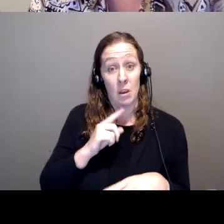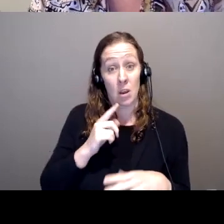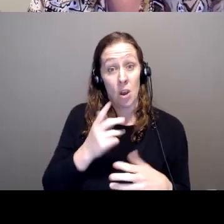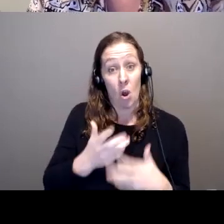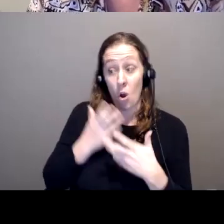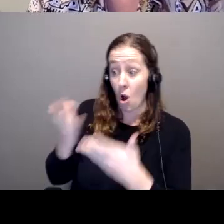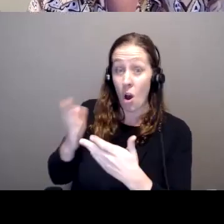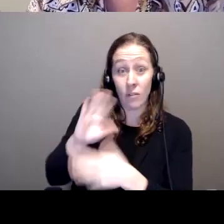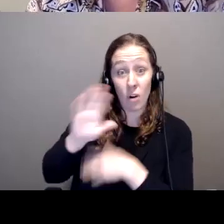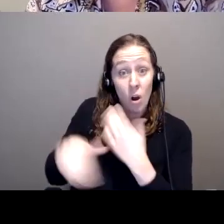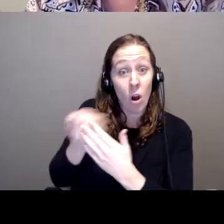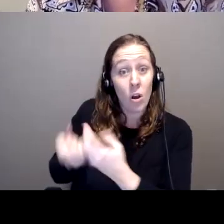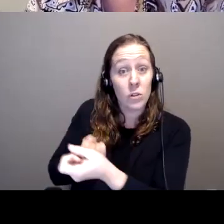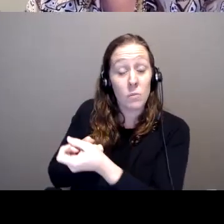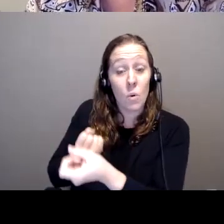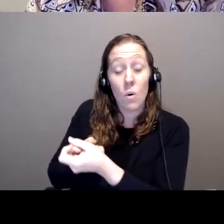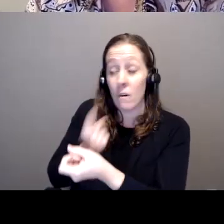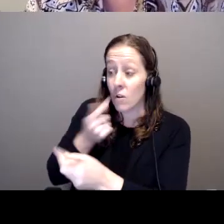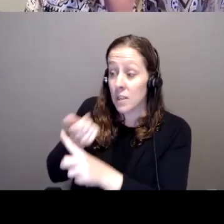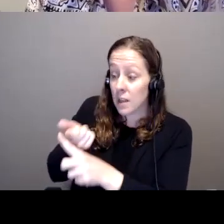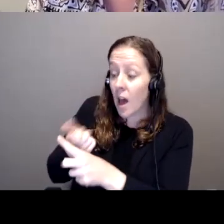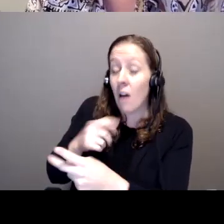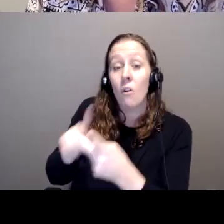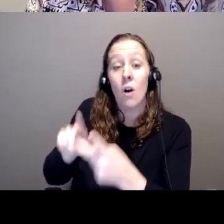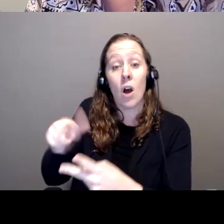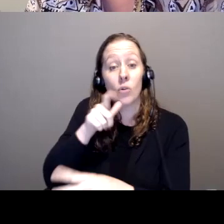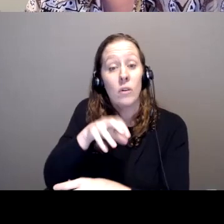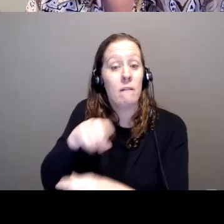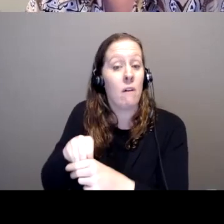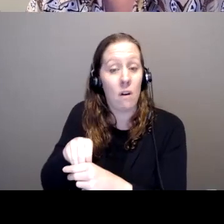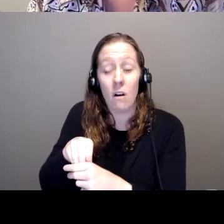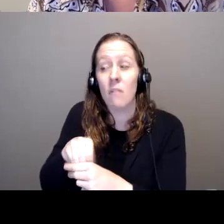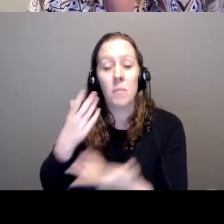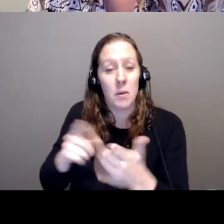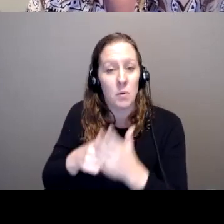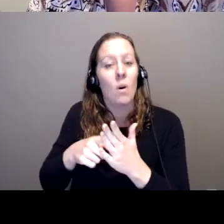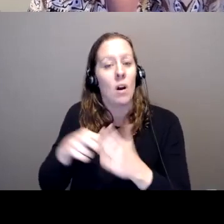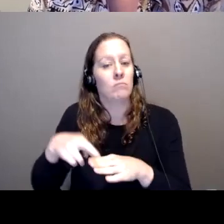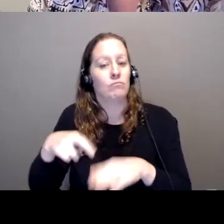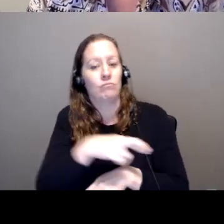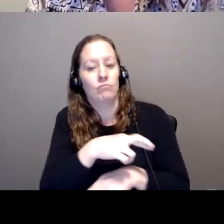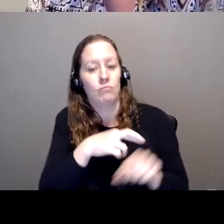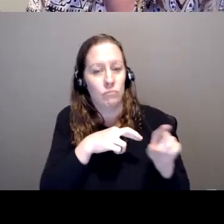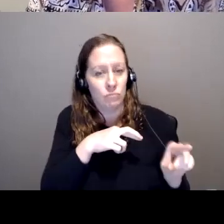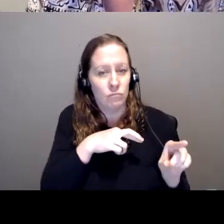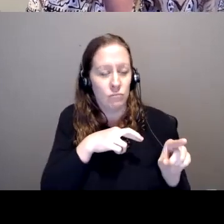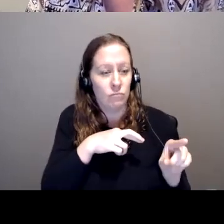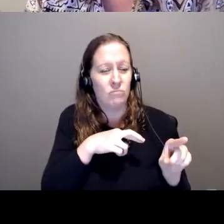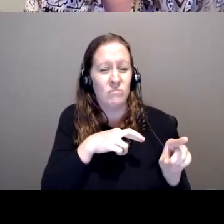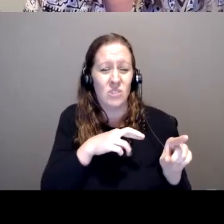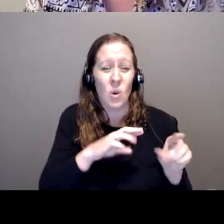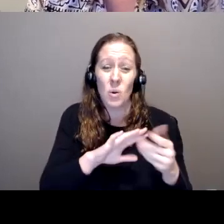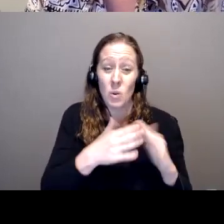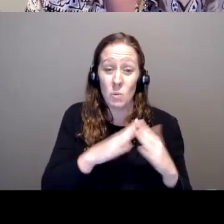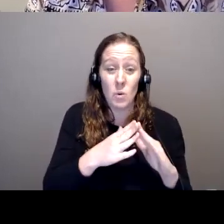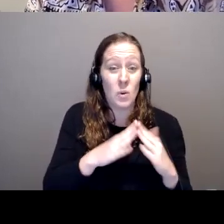for the older adults and the other participants. So we know that connecting with those within the community